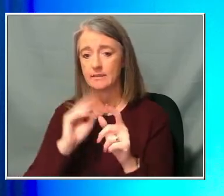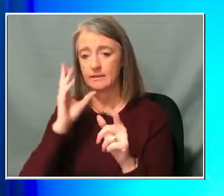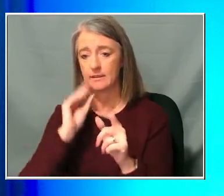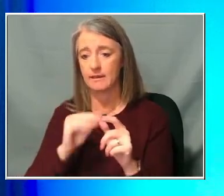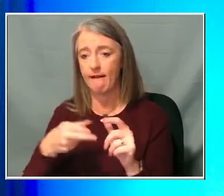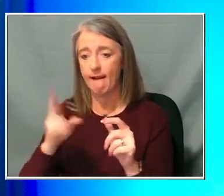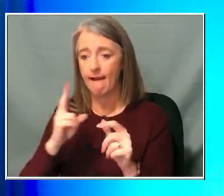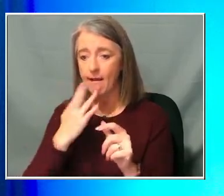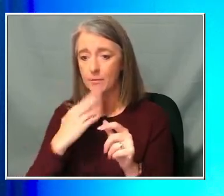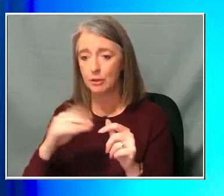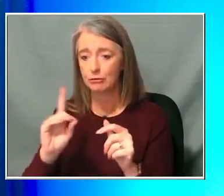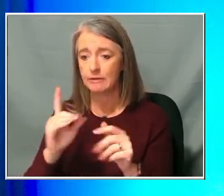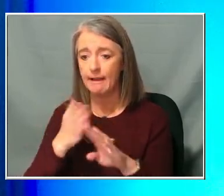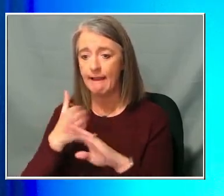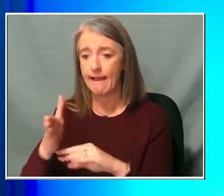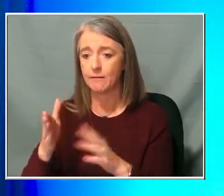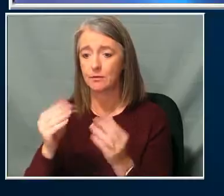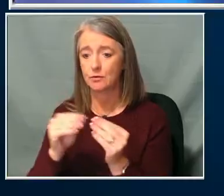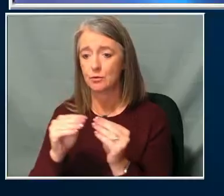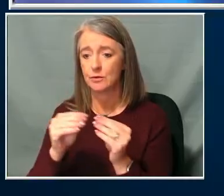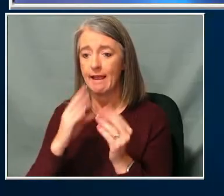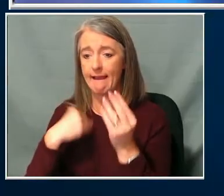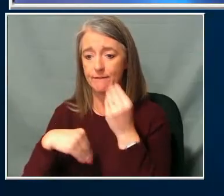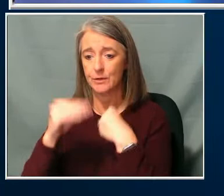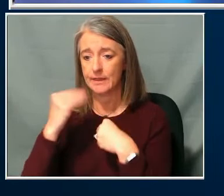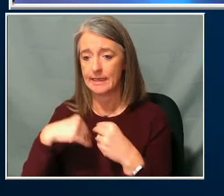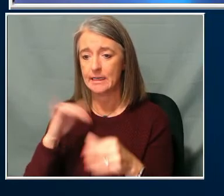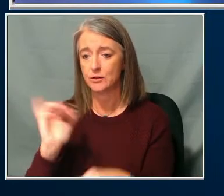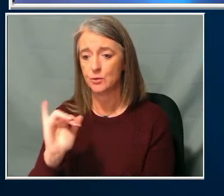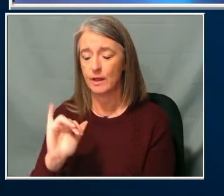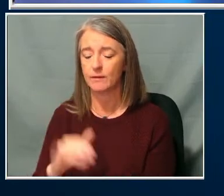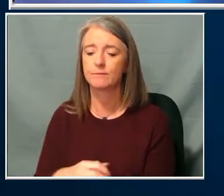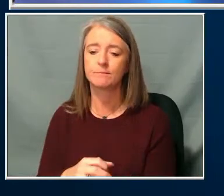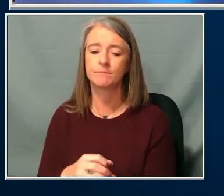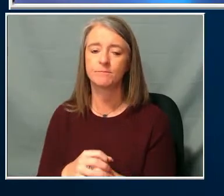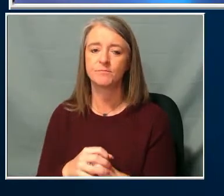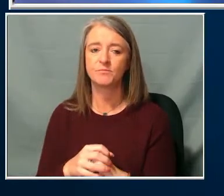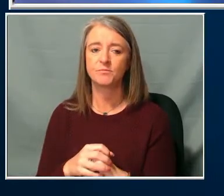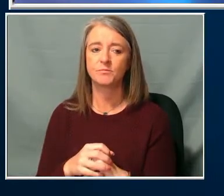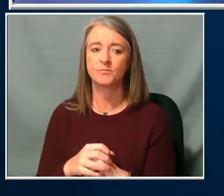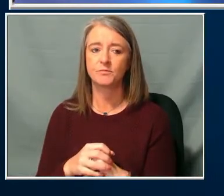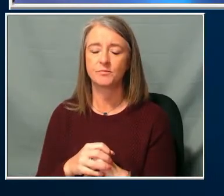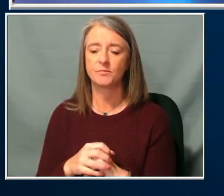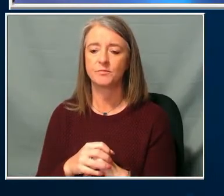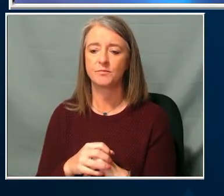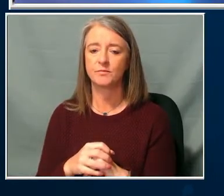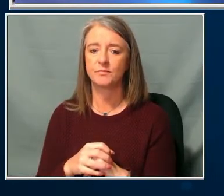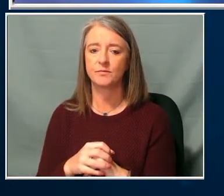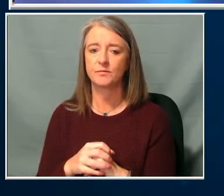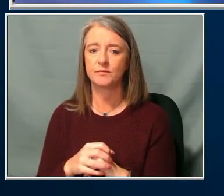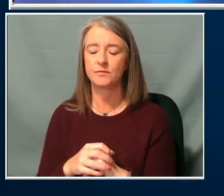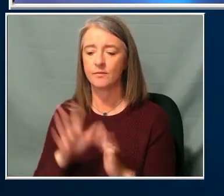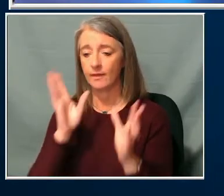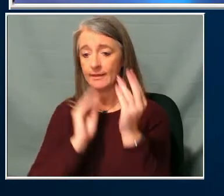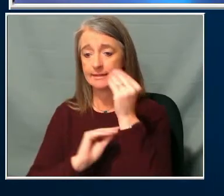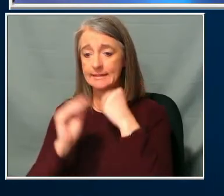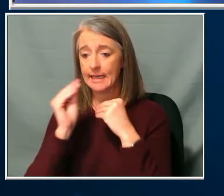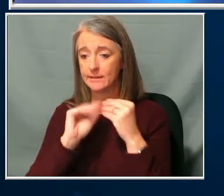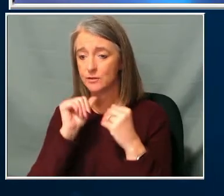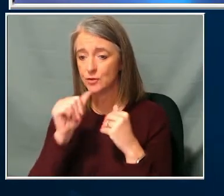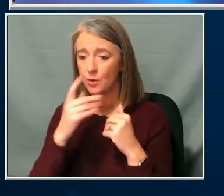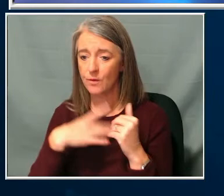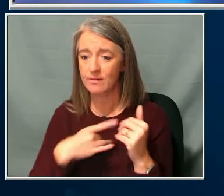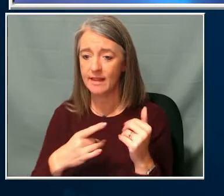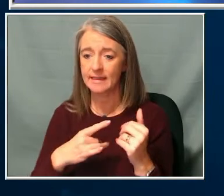sugar after the meal as well. So we know, and Dr. Gurdinovac, you'd mentioned people, just the dieting, and people do not like to be on